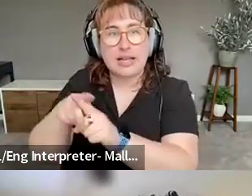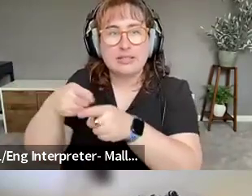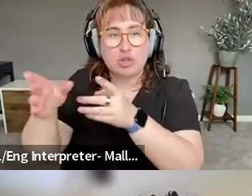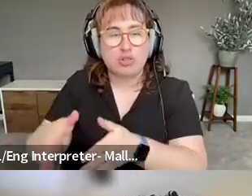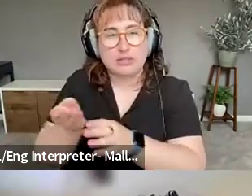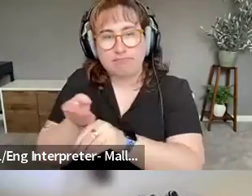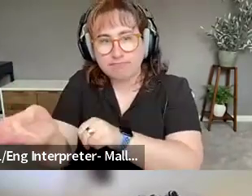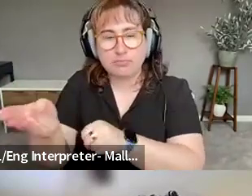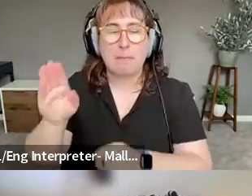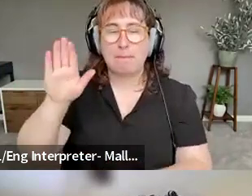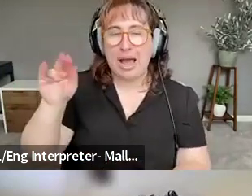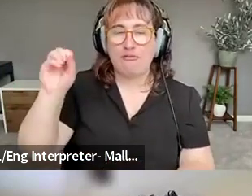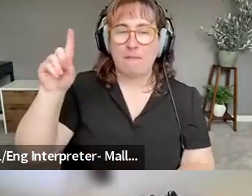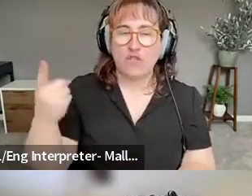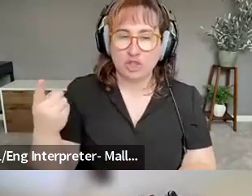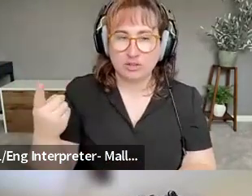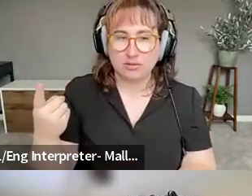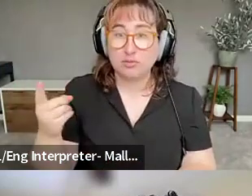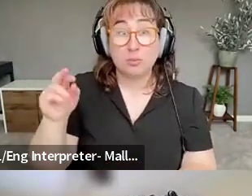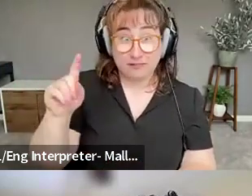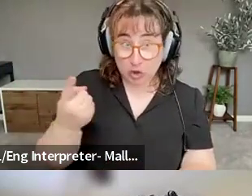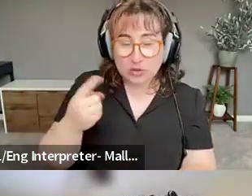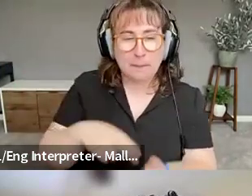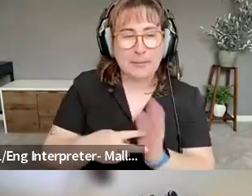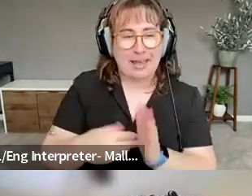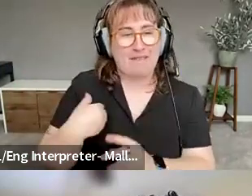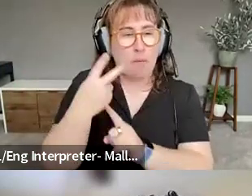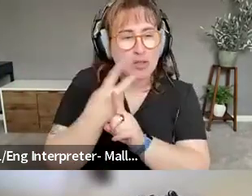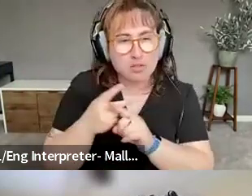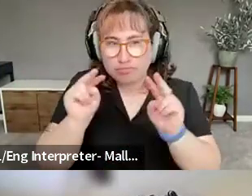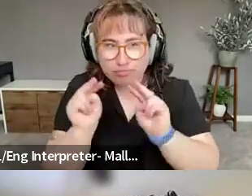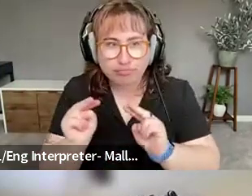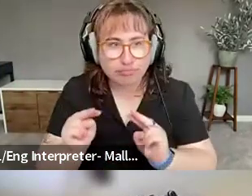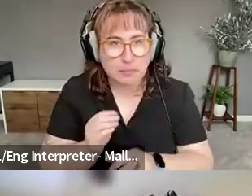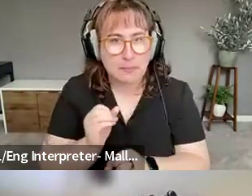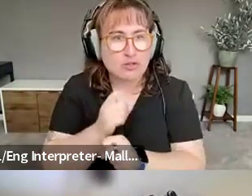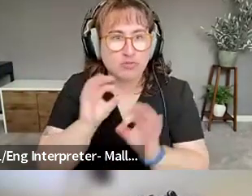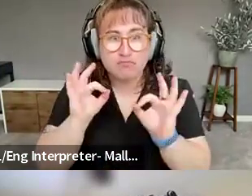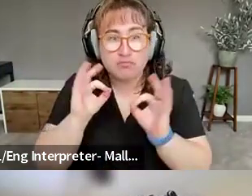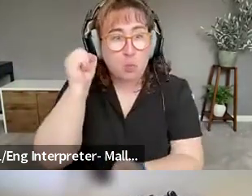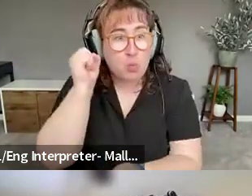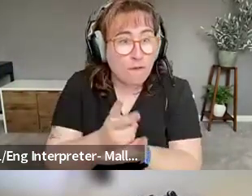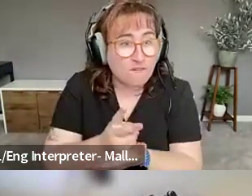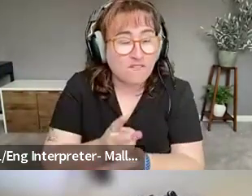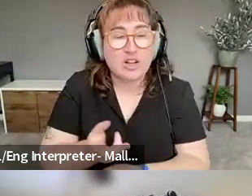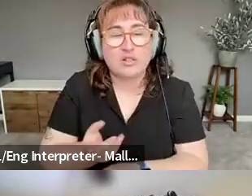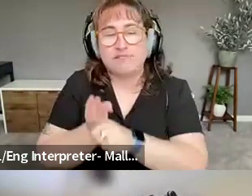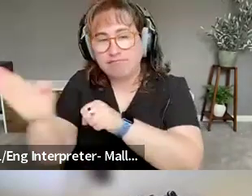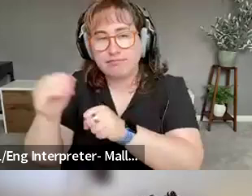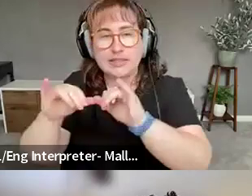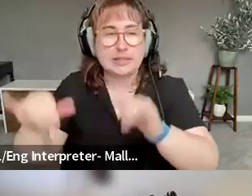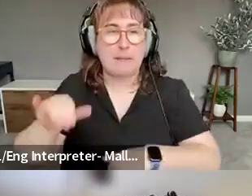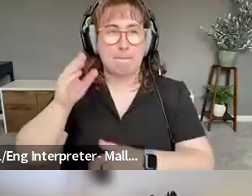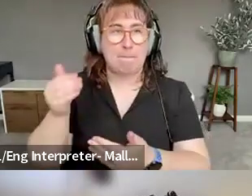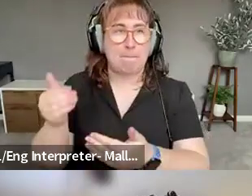the 1st, which will allow us time to review those addendums, get those approved, and put them into the system by the